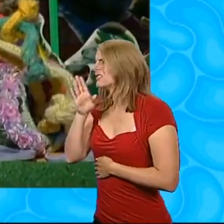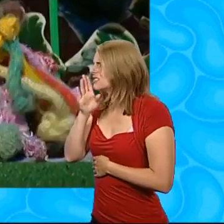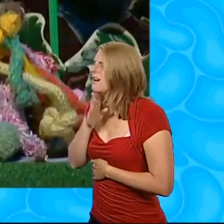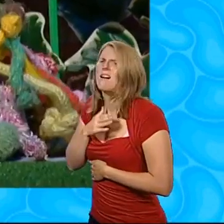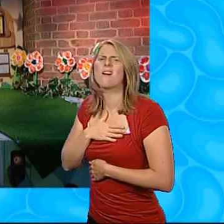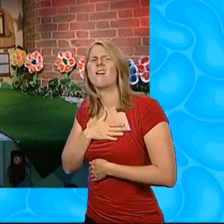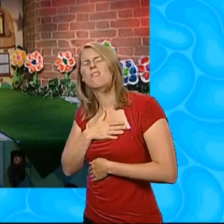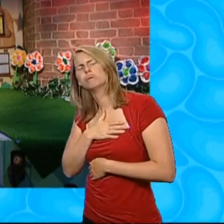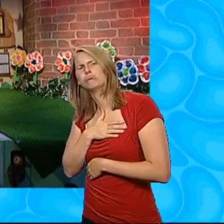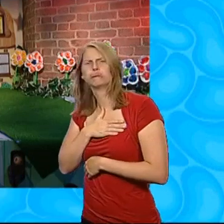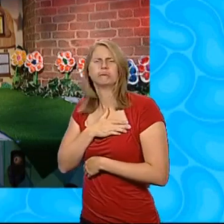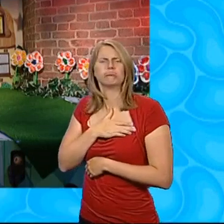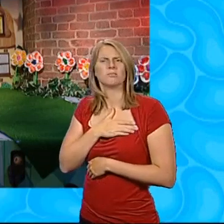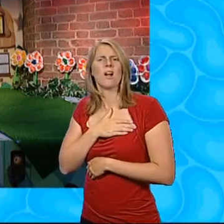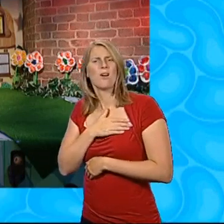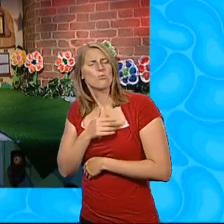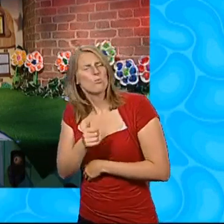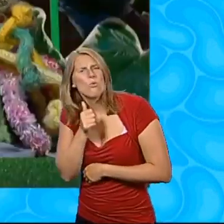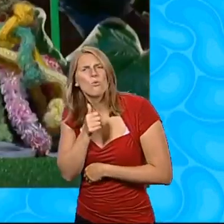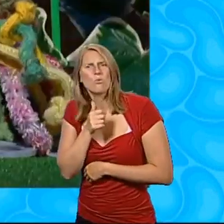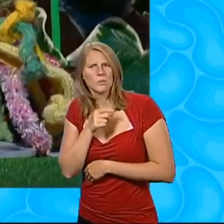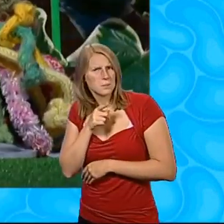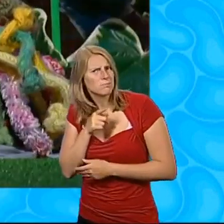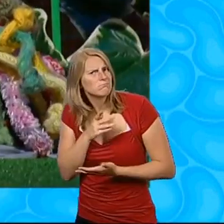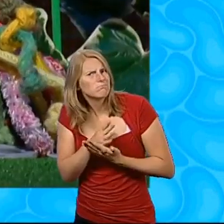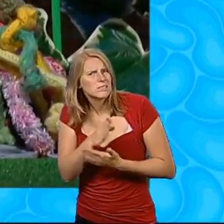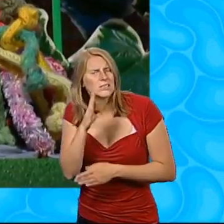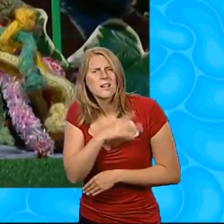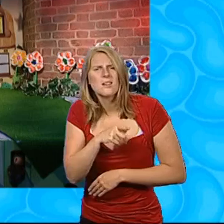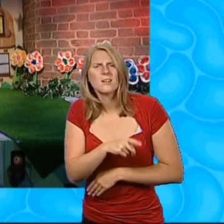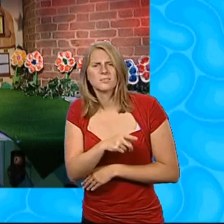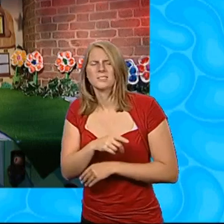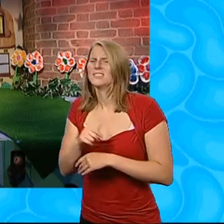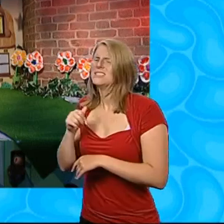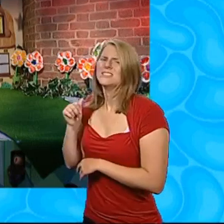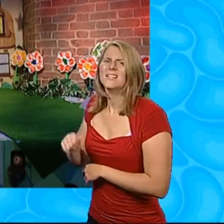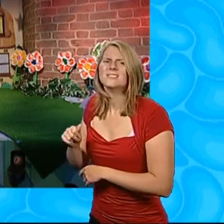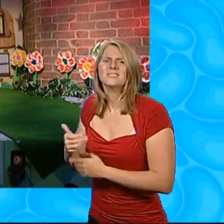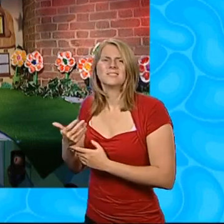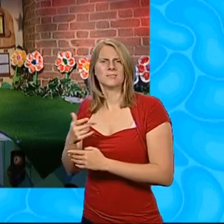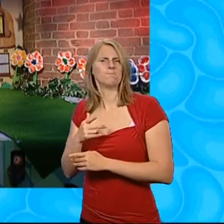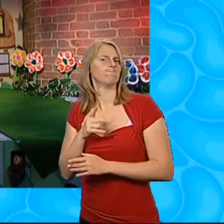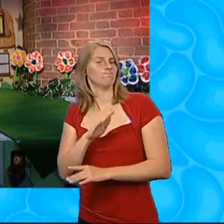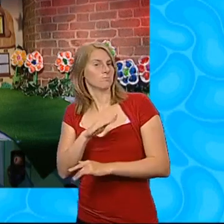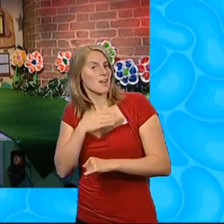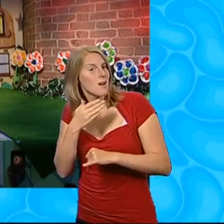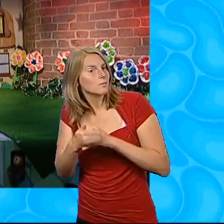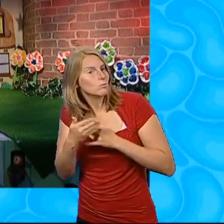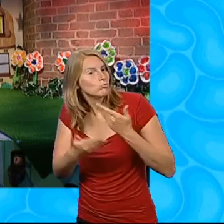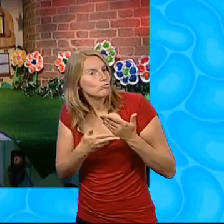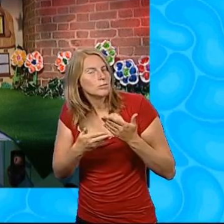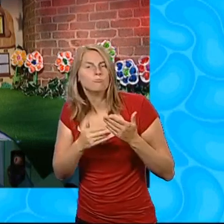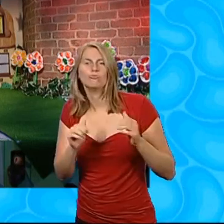sad. Yeah, I know. Are you sad? Yeah? Oh. But look, that isn't the end of the story either. Oh. It's going to be